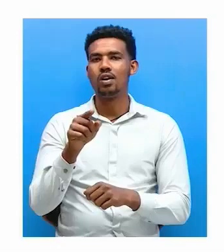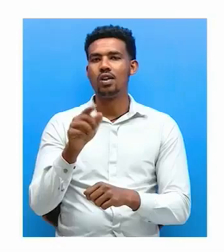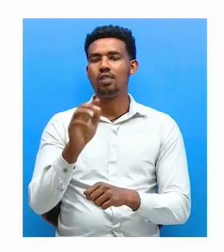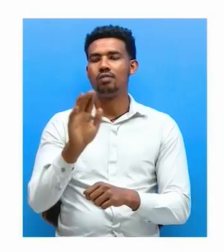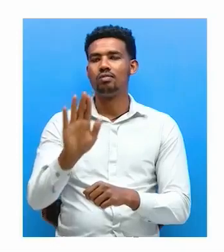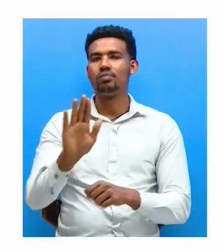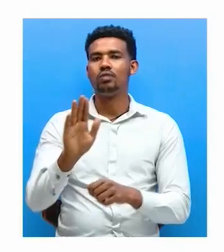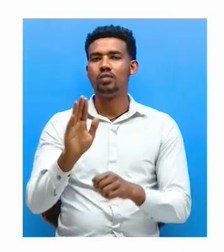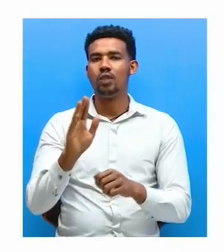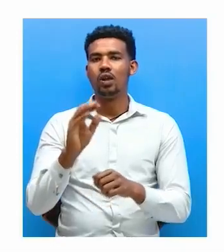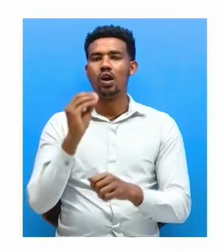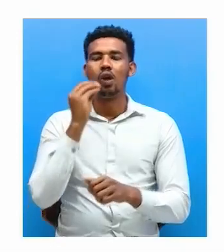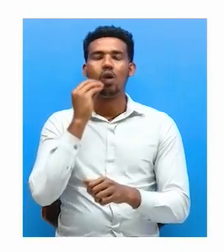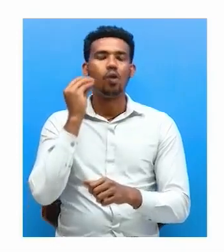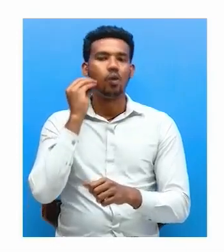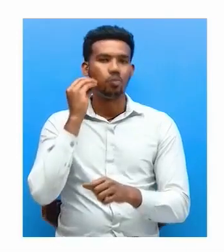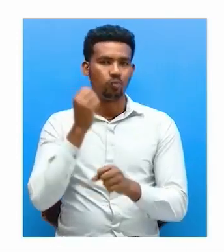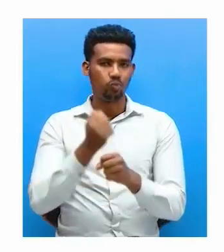homework.